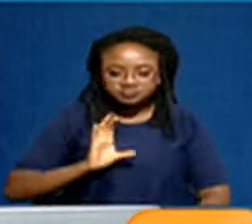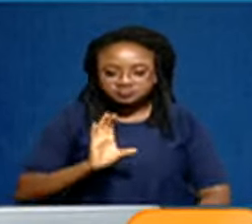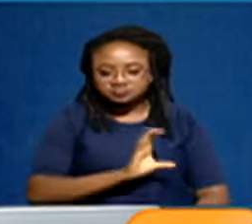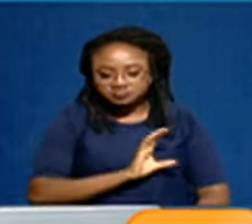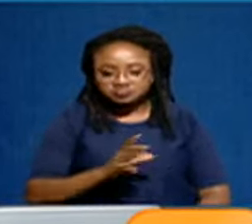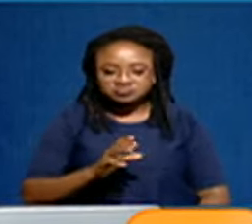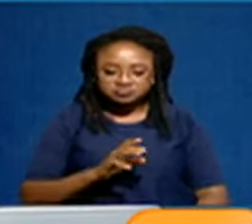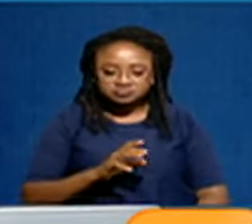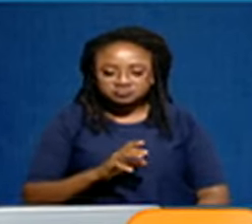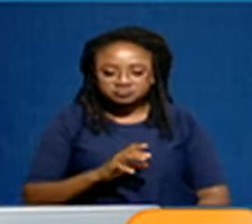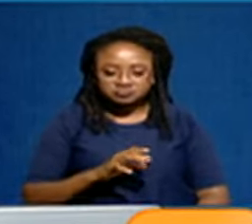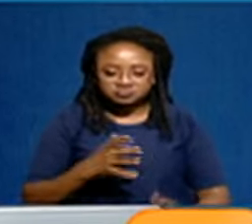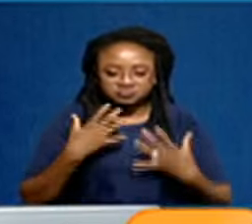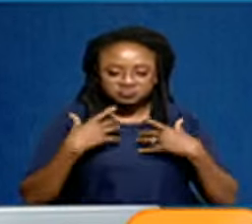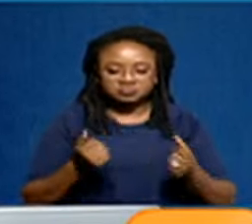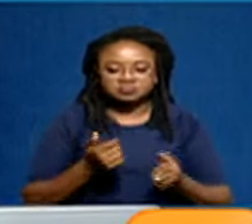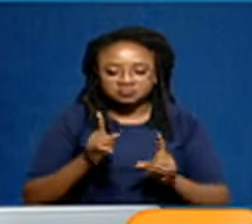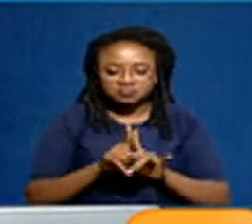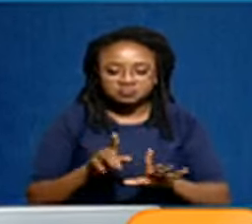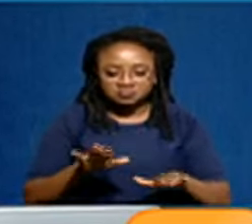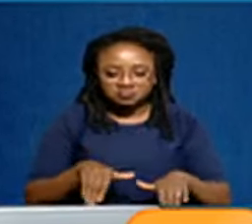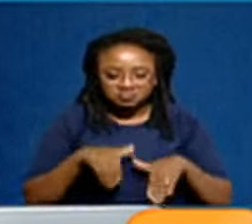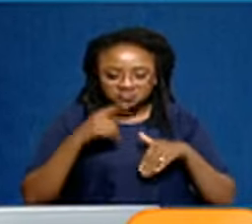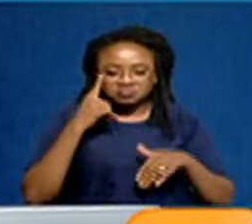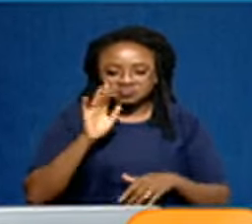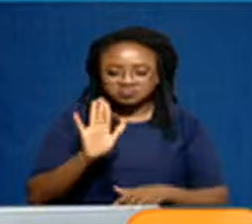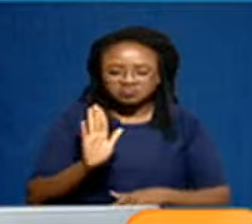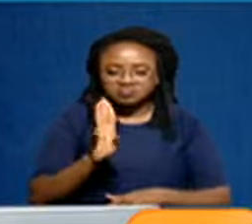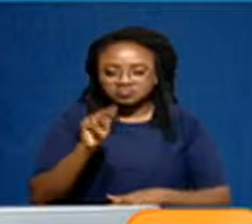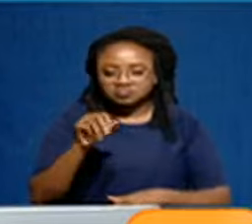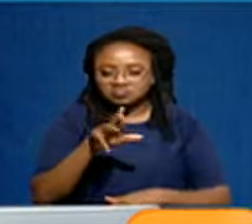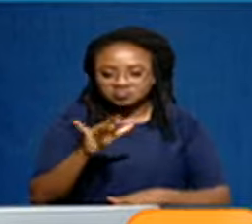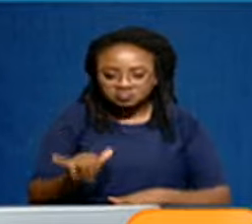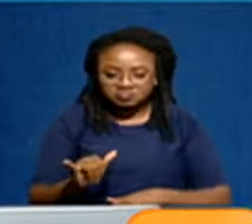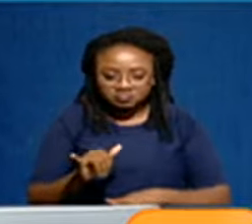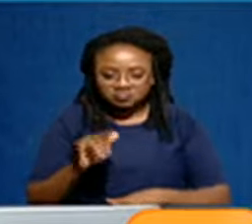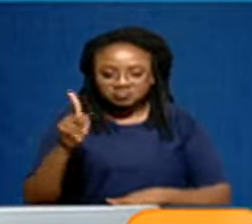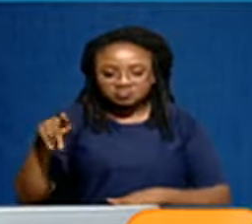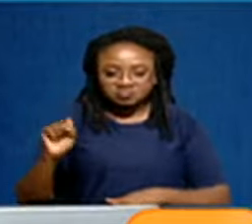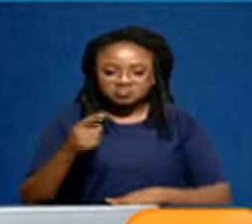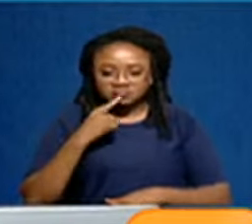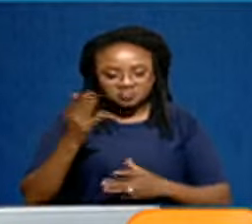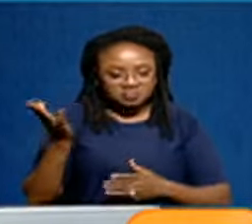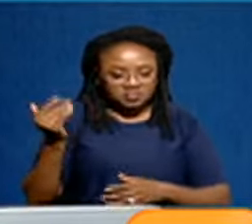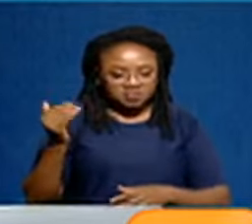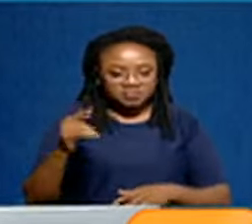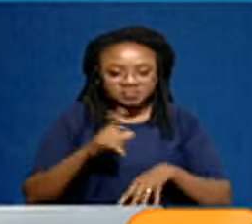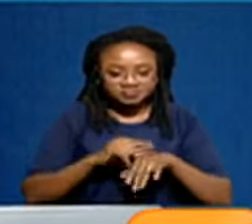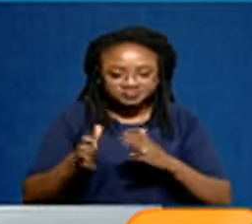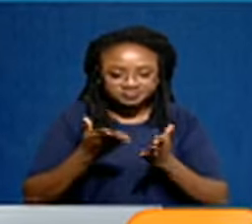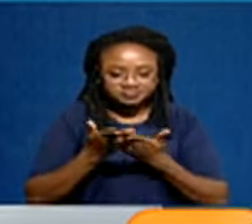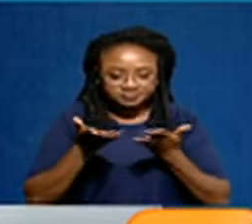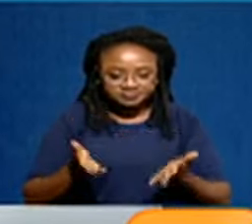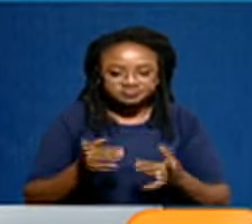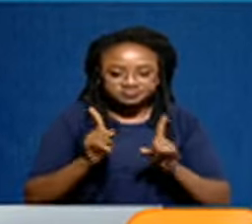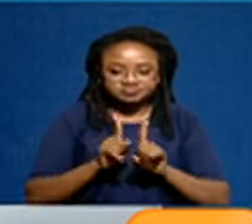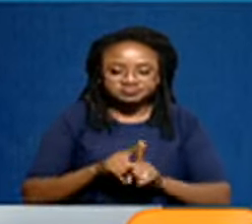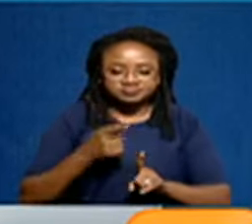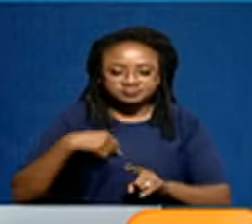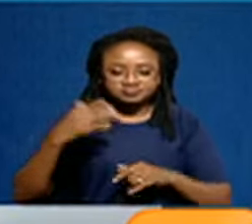Muthoni, who's the Principal Secretary for Public Health and Professional Standards from the Ministry of Health. She says she's a bit held up, but she's coming. As soon as she comes in, we'll rope her into